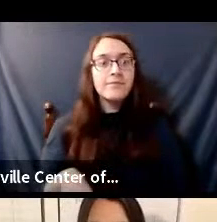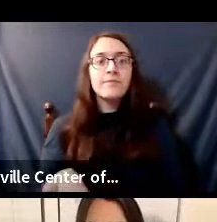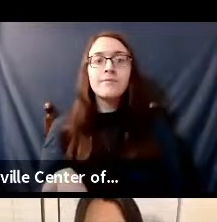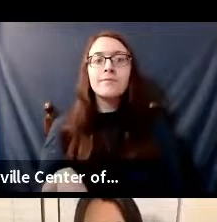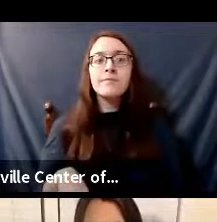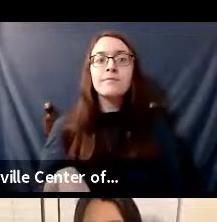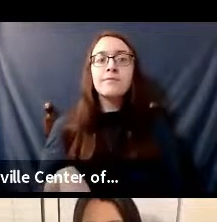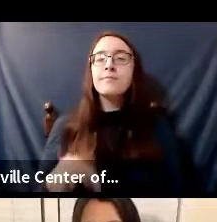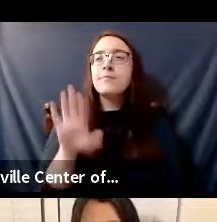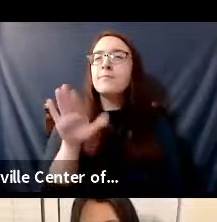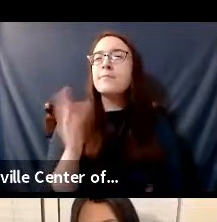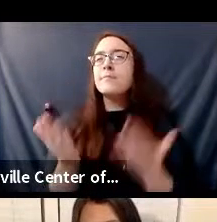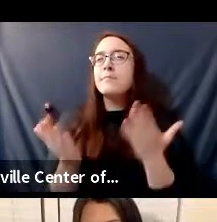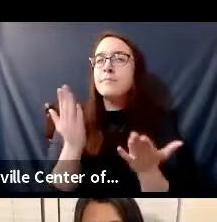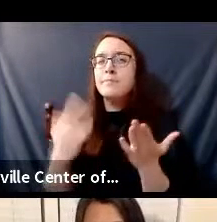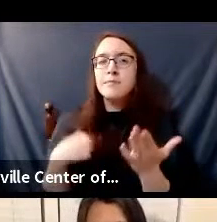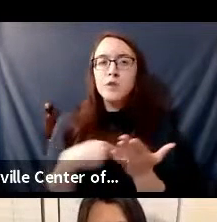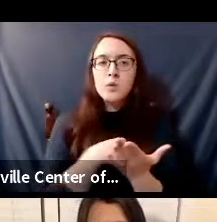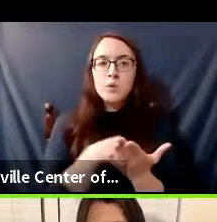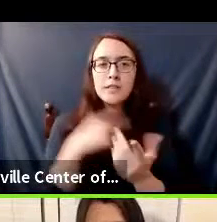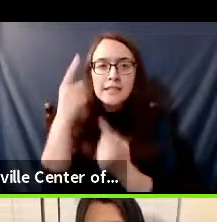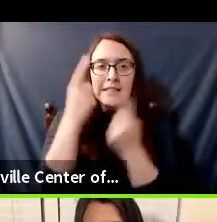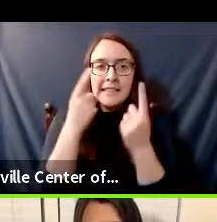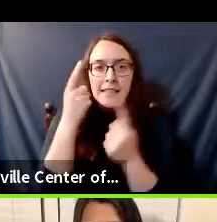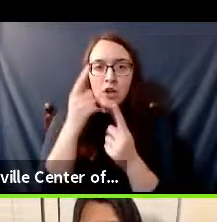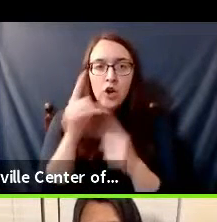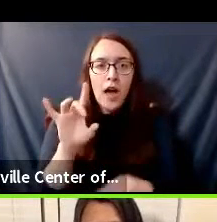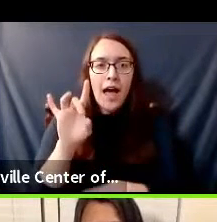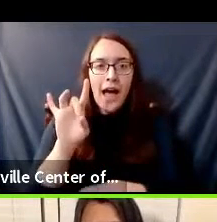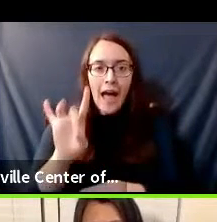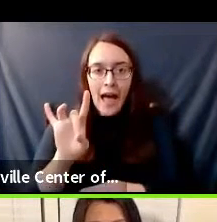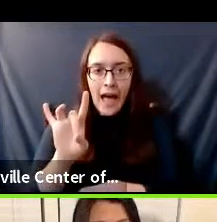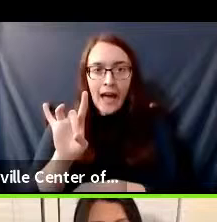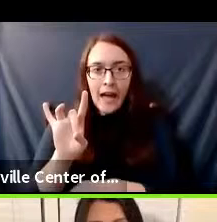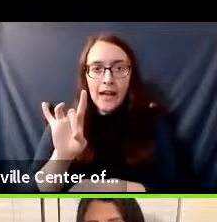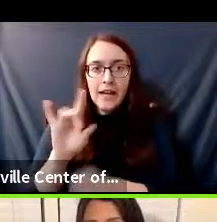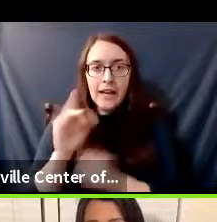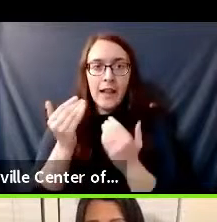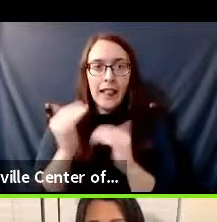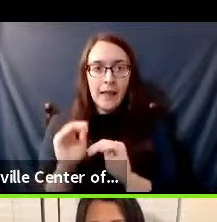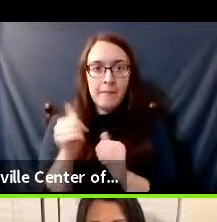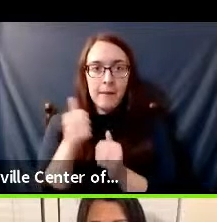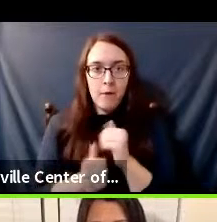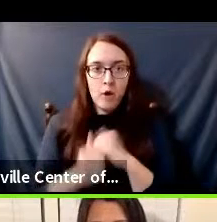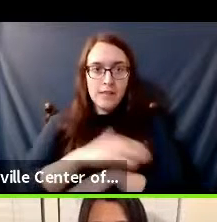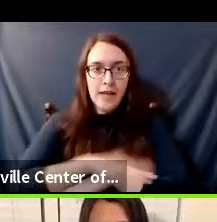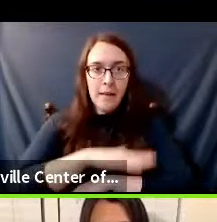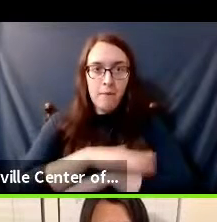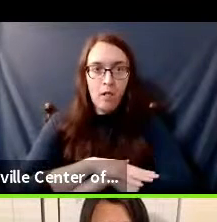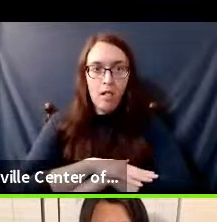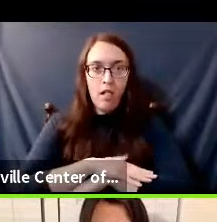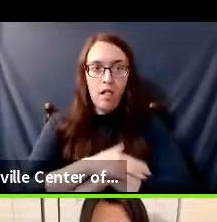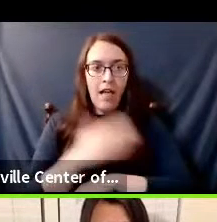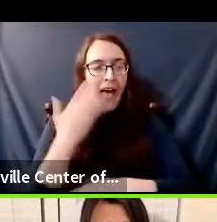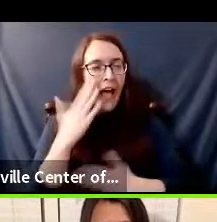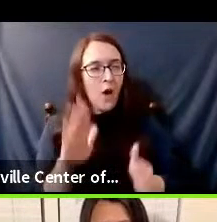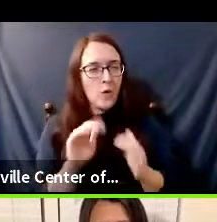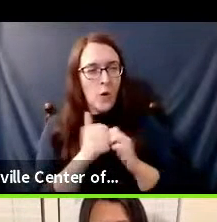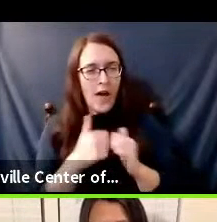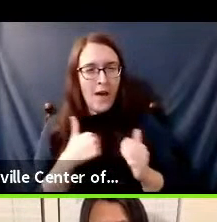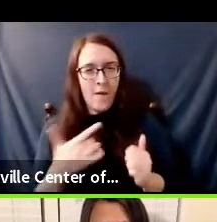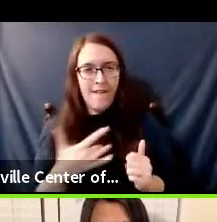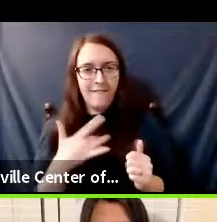Might we consider an 8-person limit per table instead of 6? I don't know how I feel about it. I just